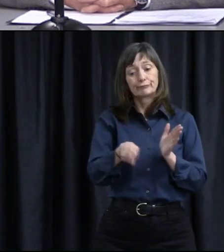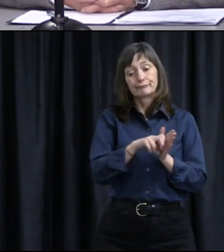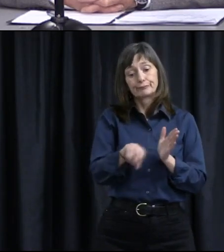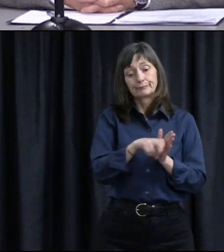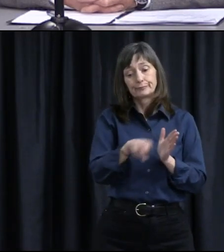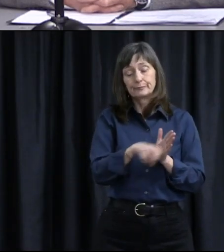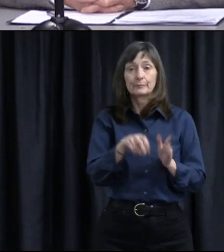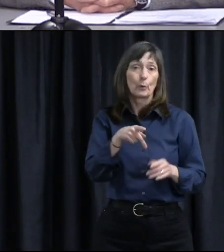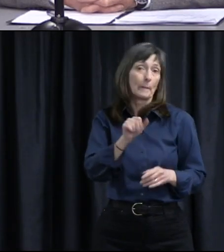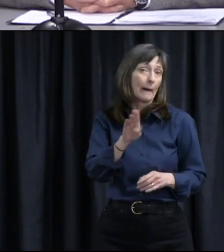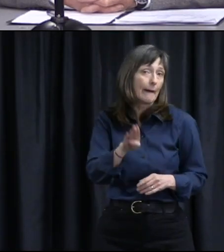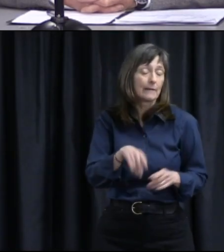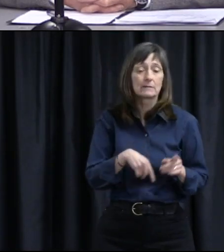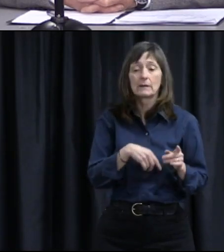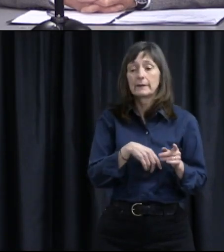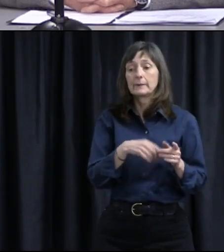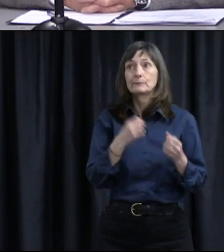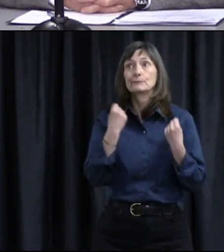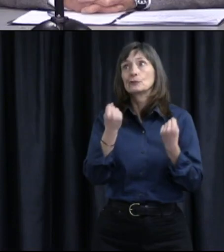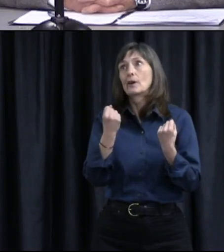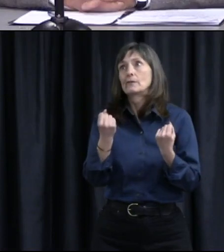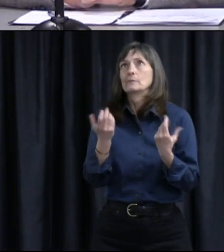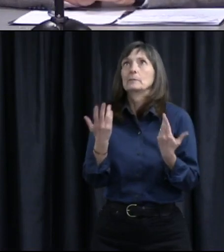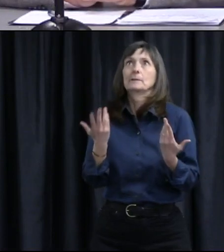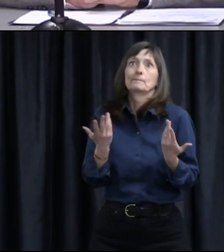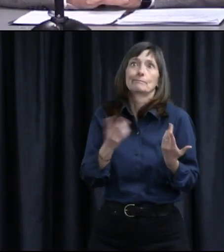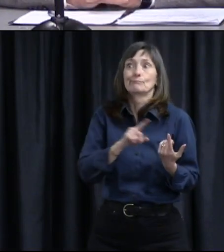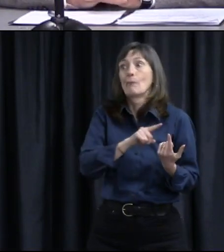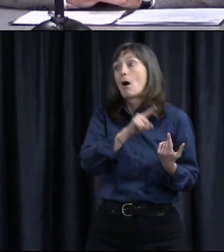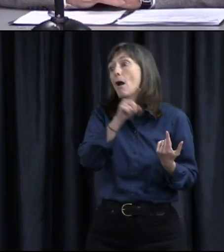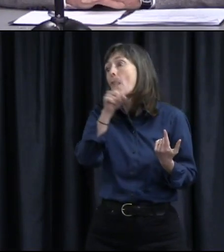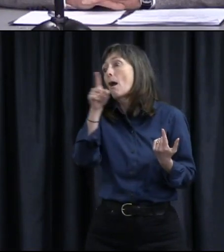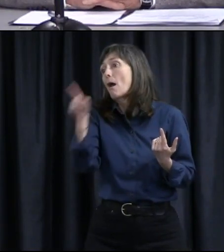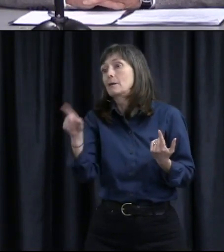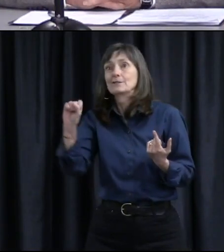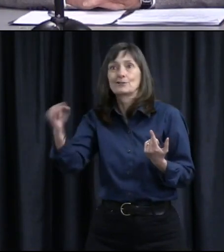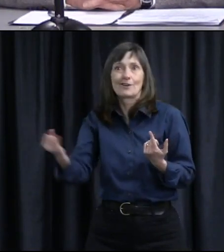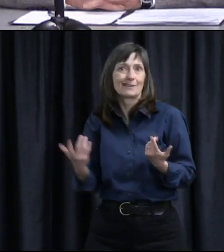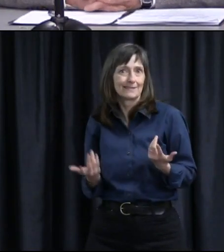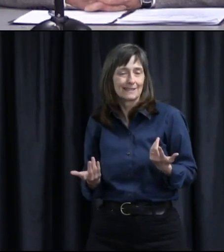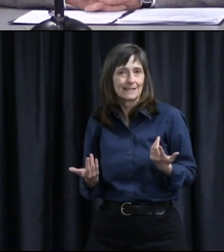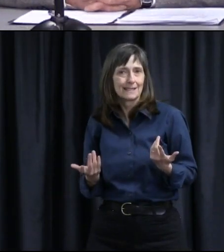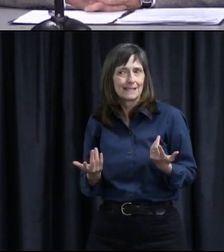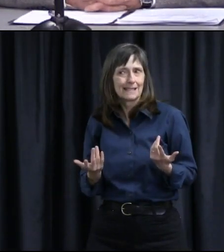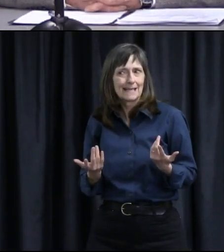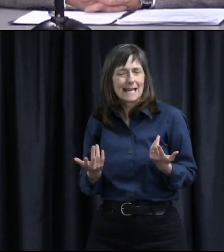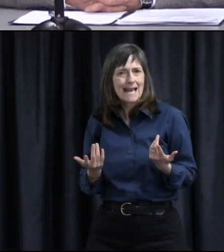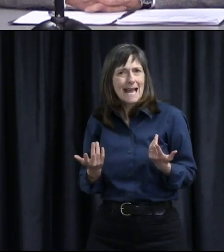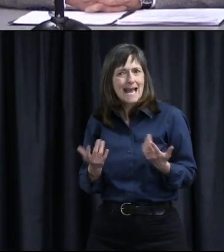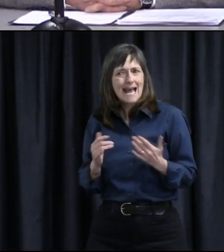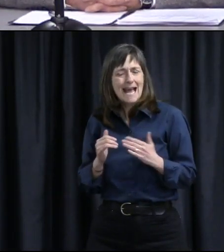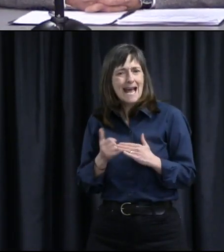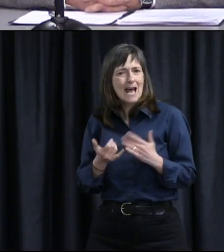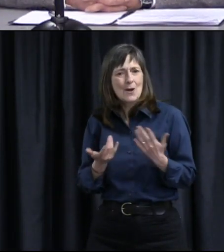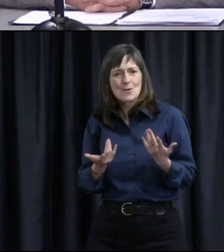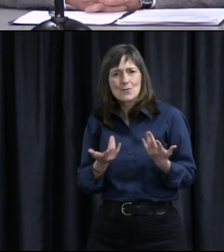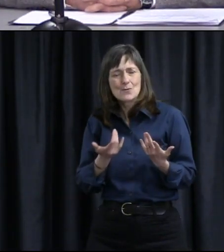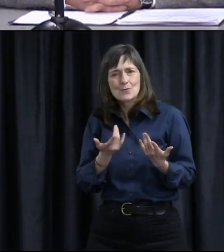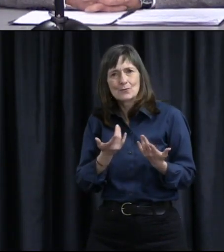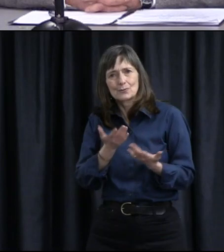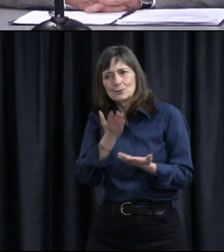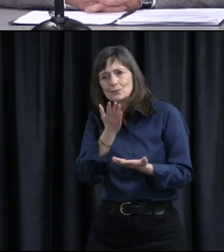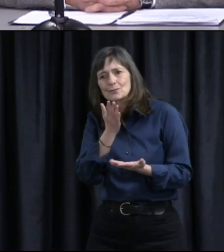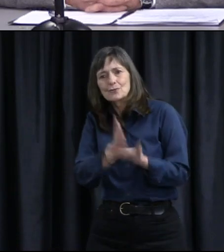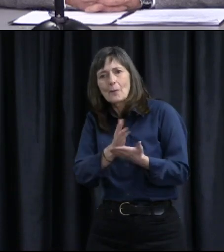the ferry in Port aux Basques? They may have to drive, let's say they're driving across the province all the way to St. John. How do you prevent them from stopping and getting fuel,